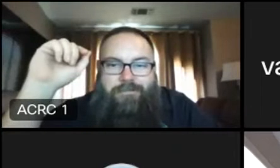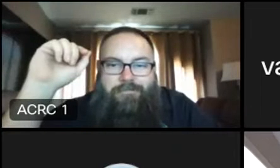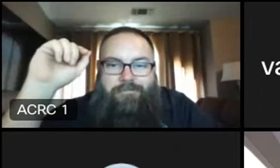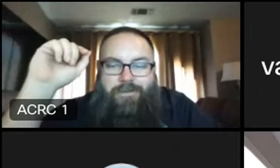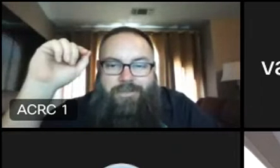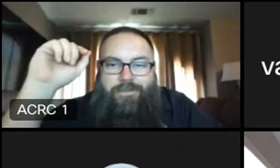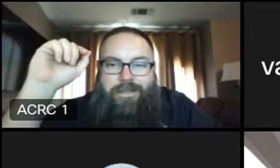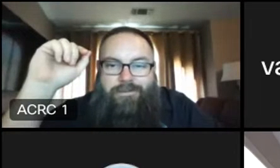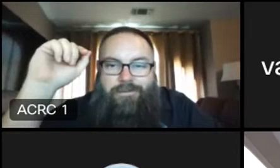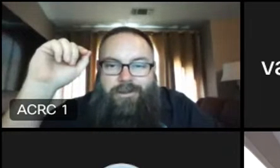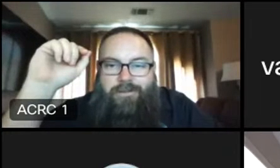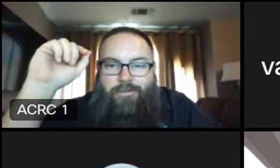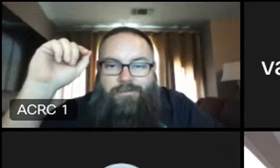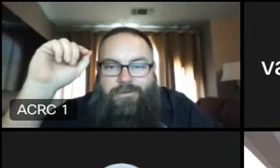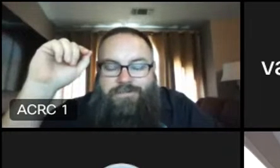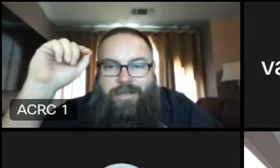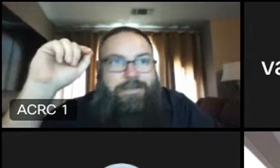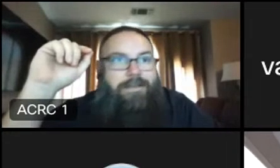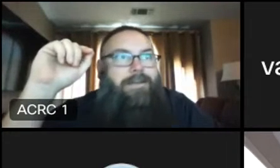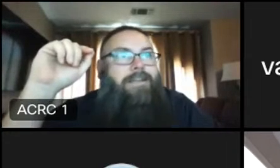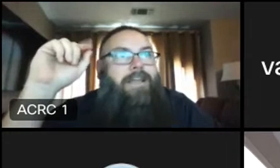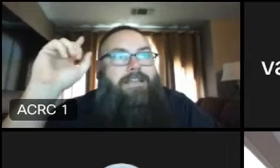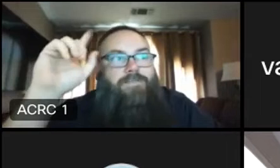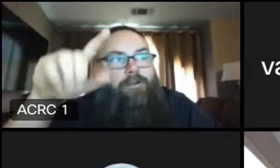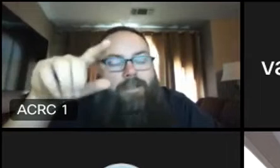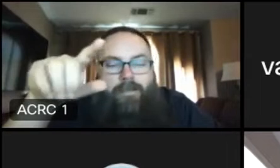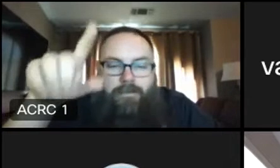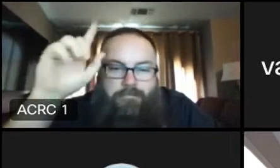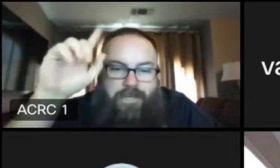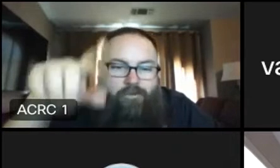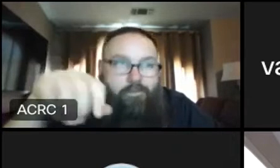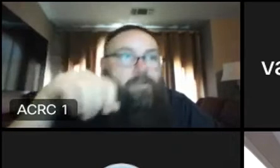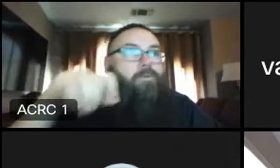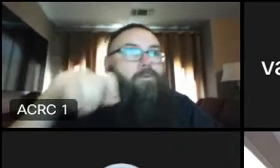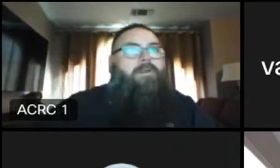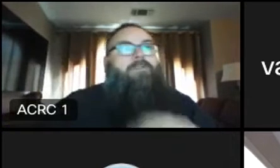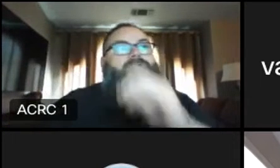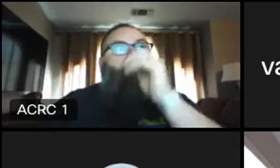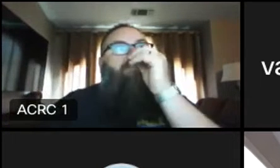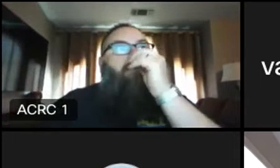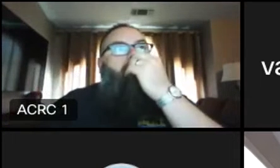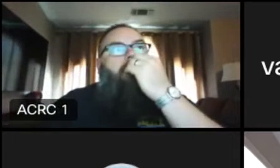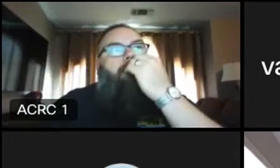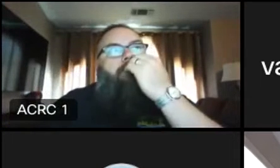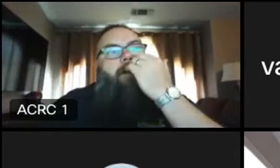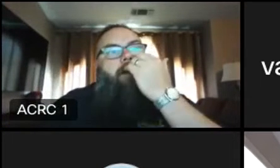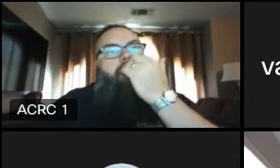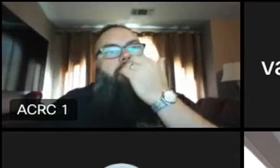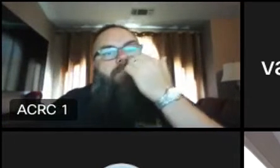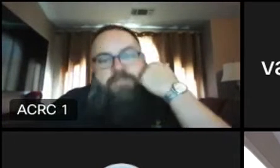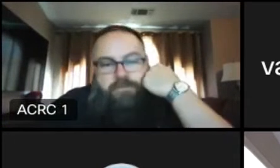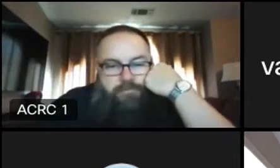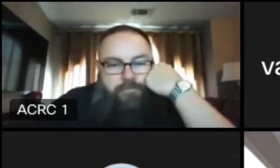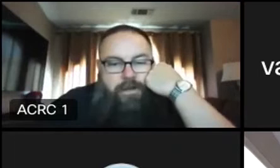information, a year later on kind of where folks are at as well. But many of you would be aware that on Alta's website, we have